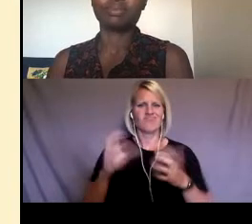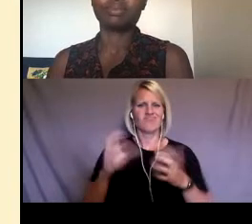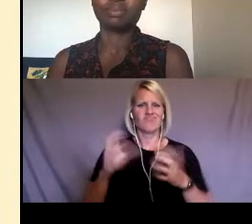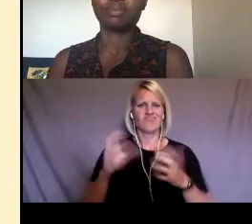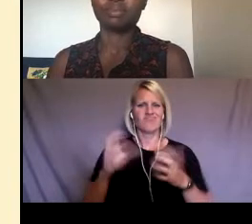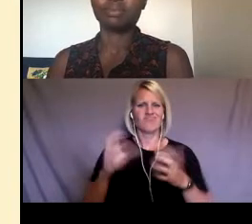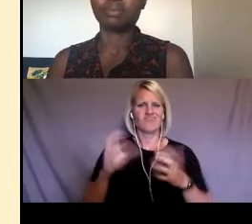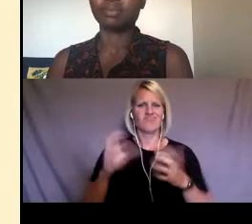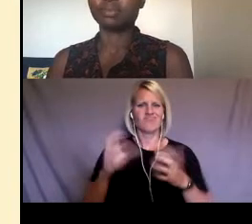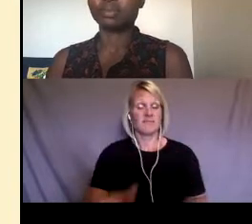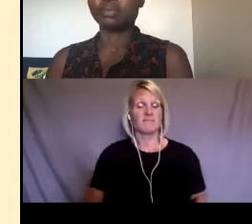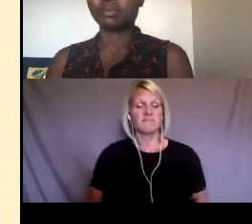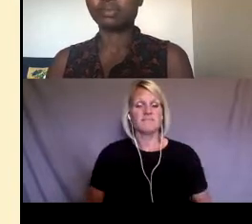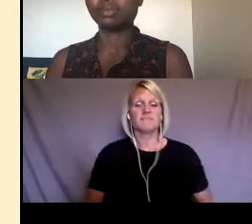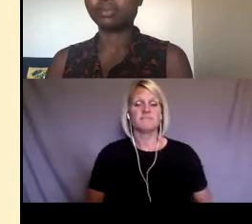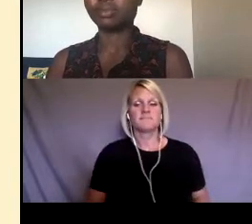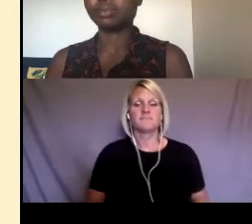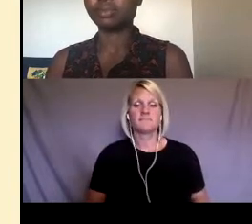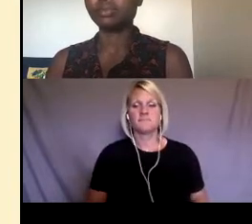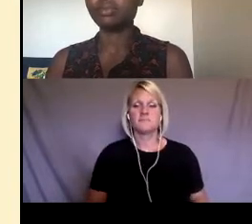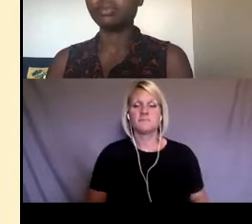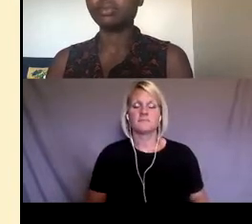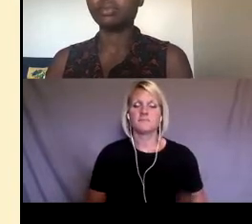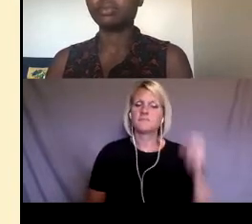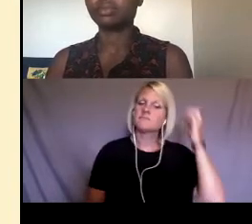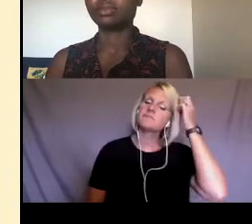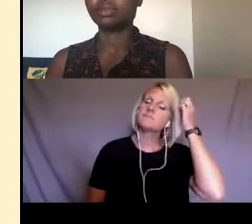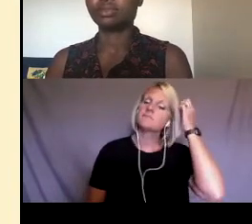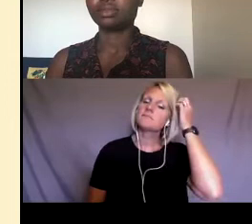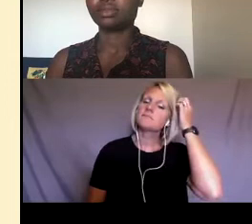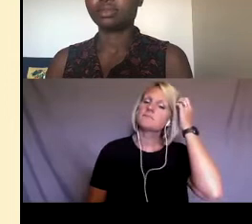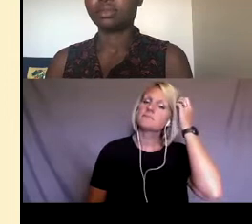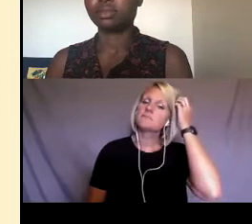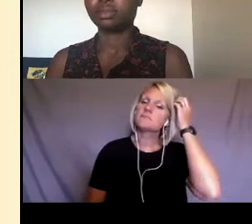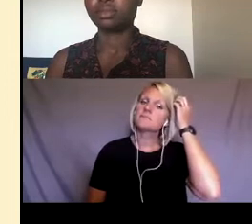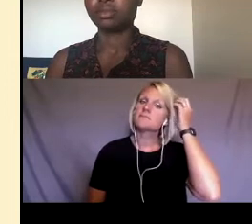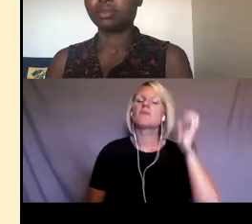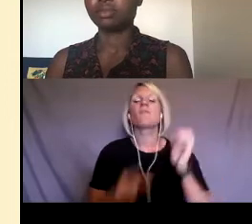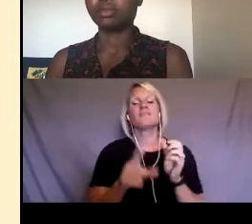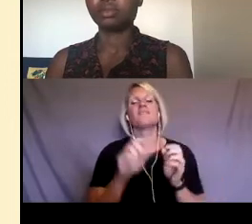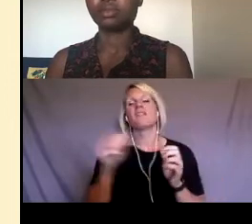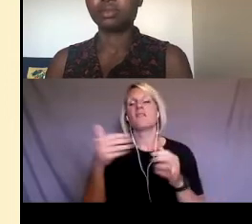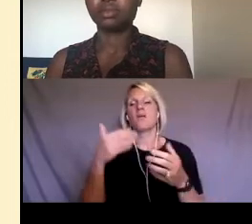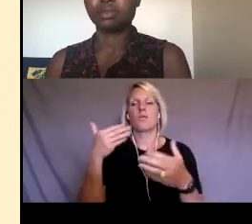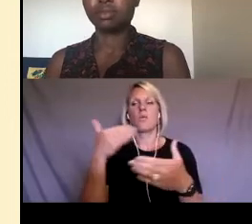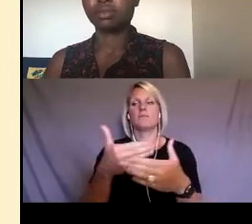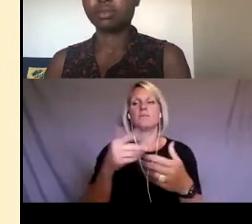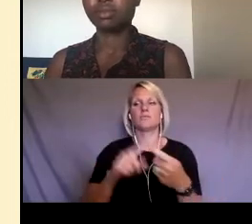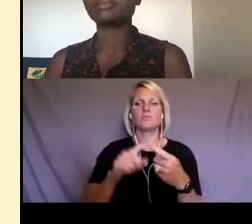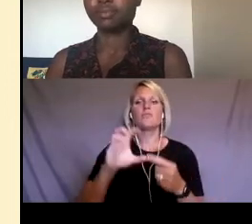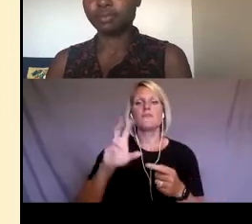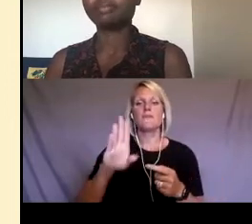photo. And so this is just another close-up of the actual curb extension that I was